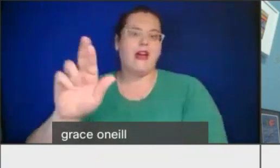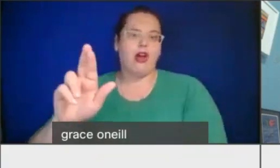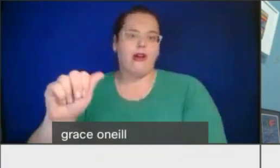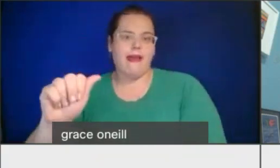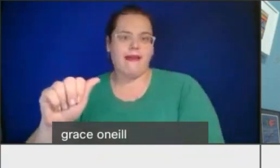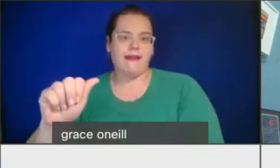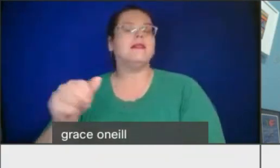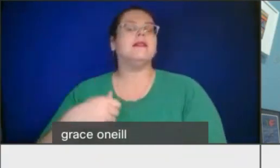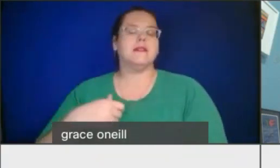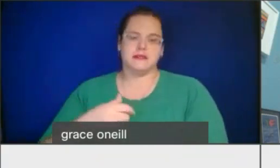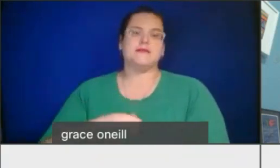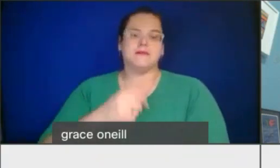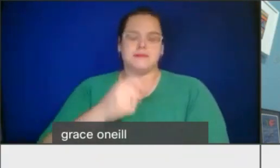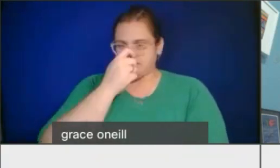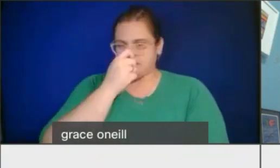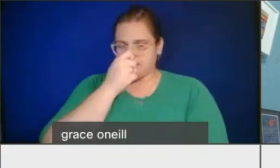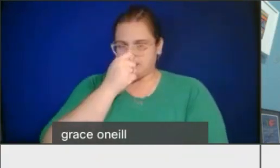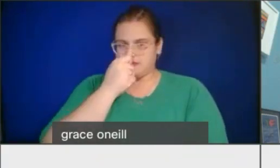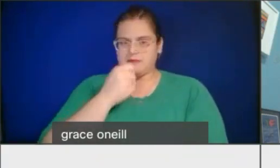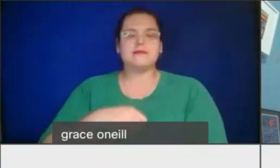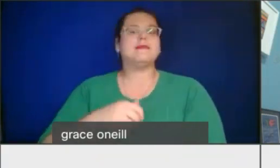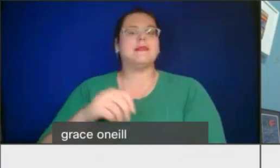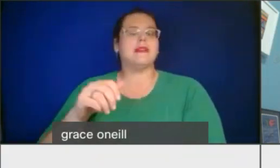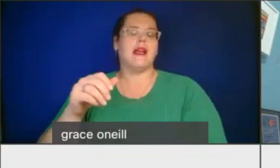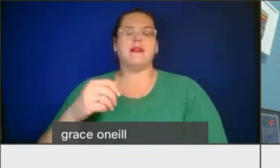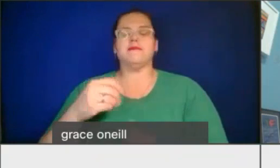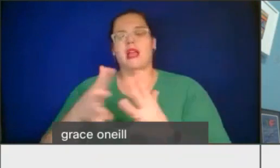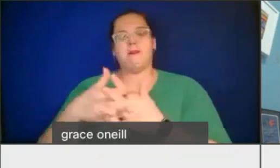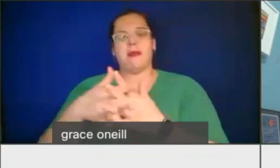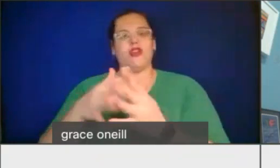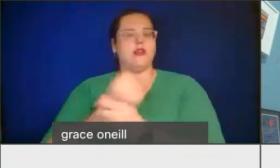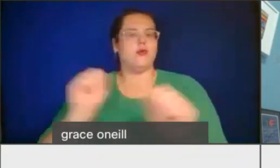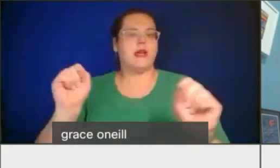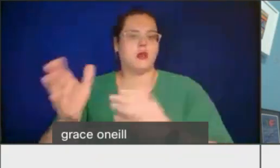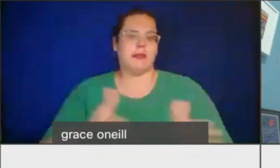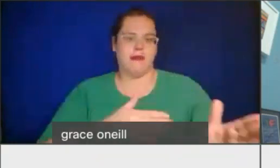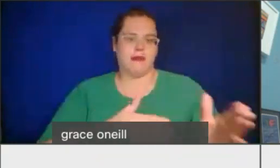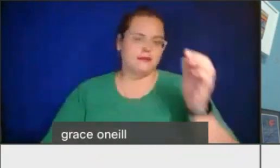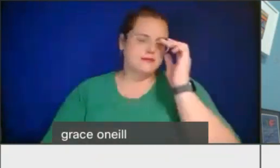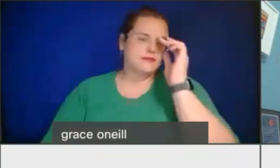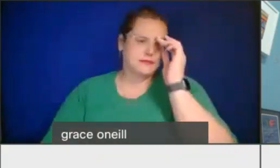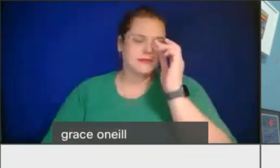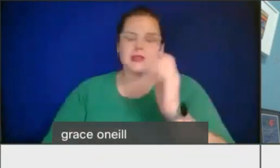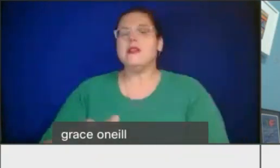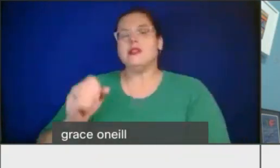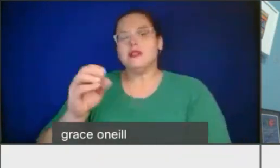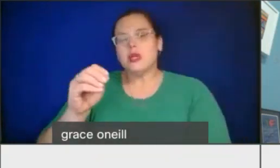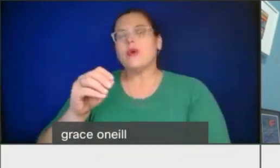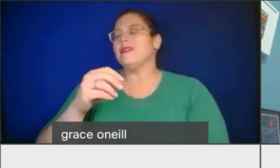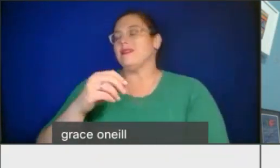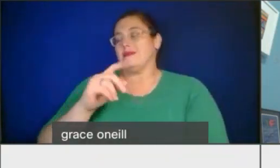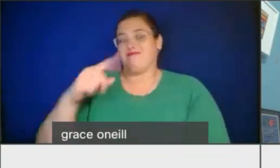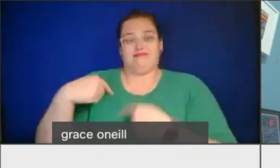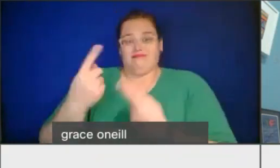And we have not heard of any action on establishing